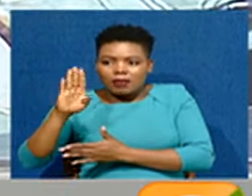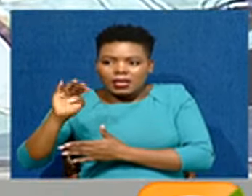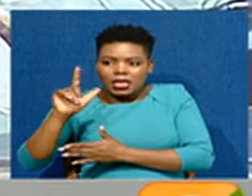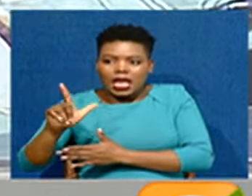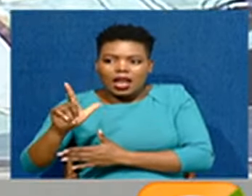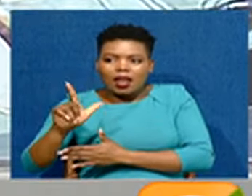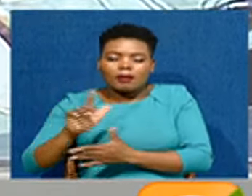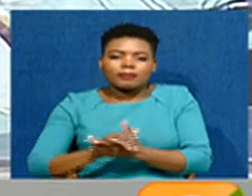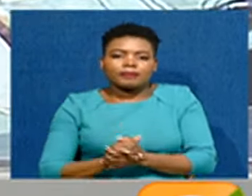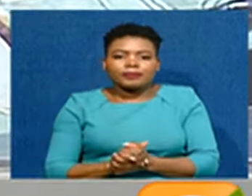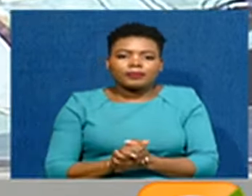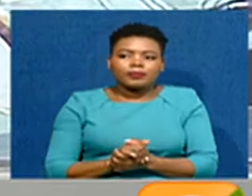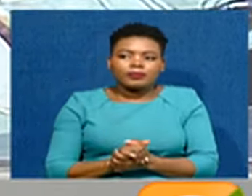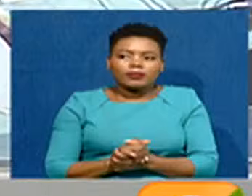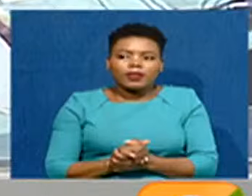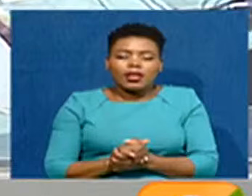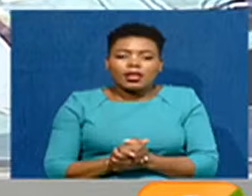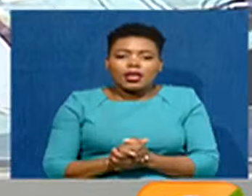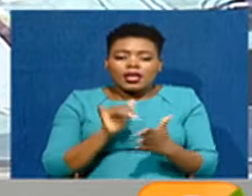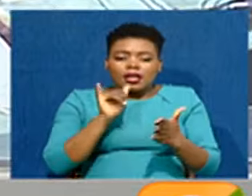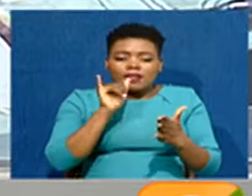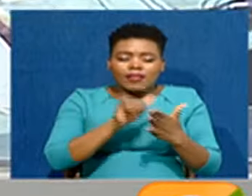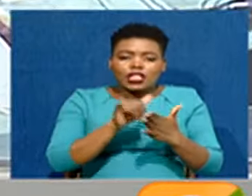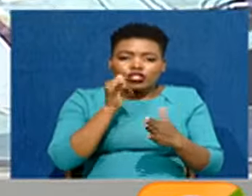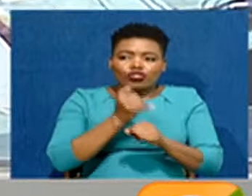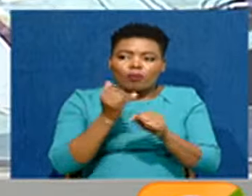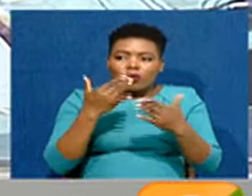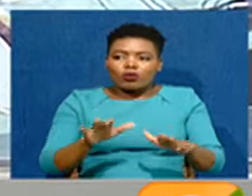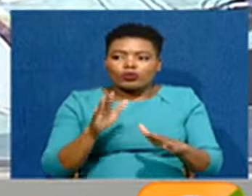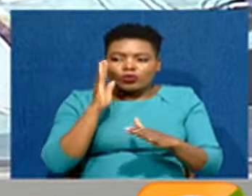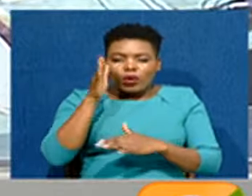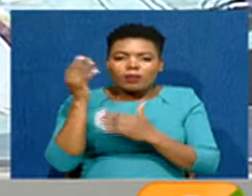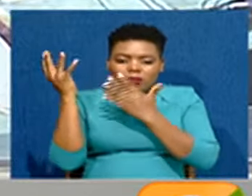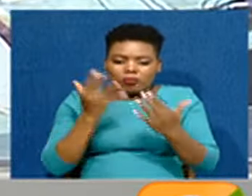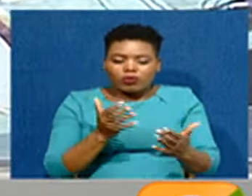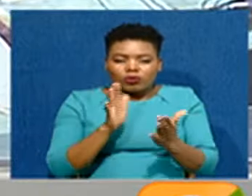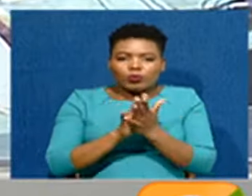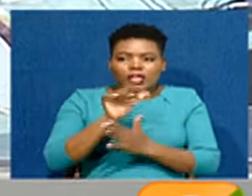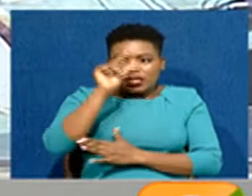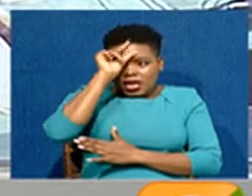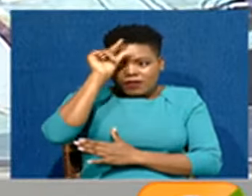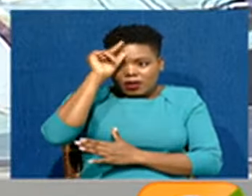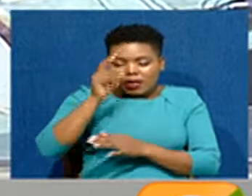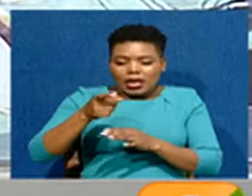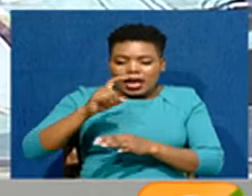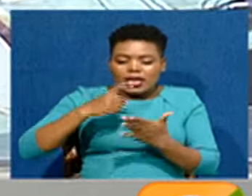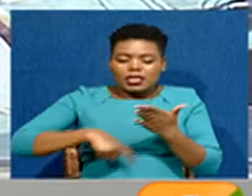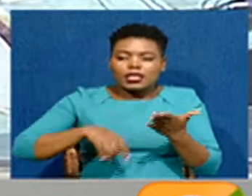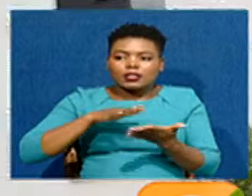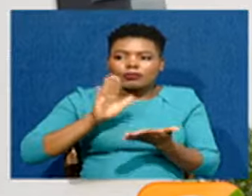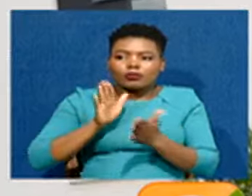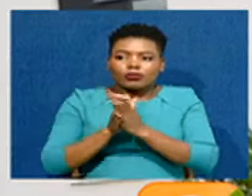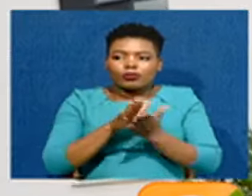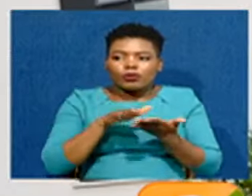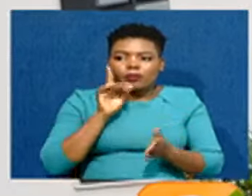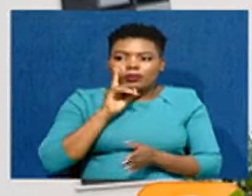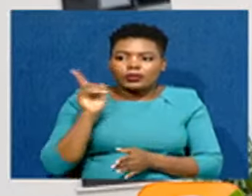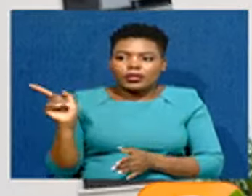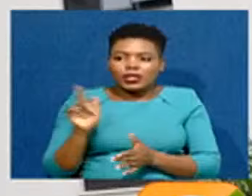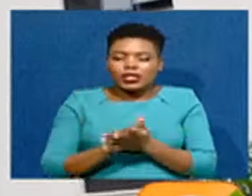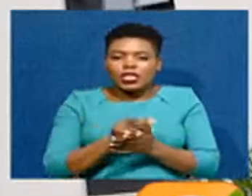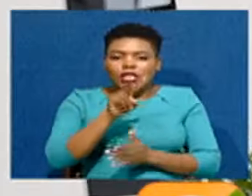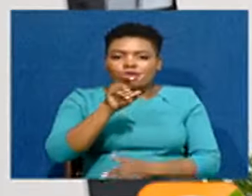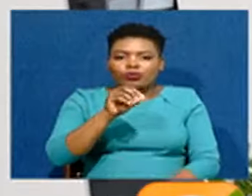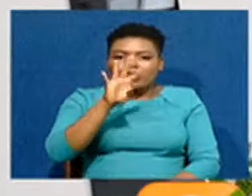effects that will be occasioned by an increase in price of genuine spirit products. Jimmy Mbogo has more. The